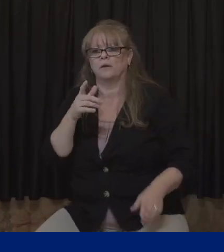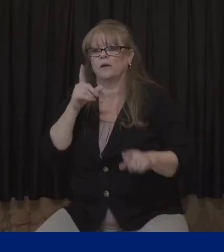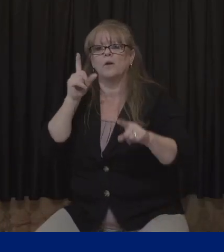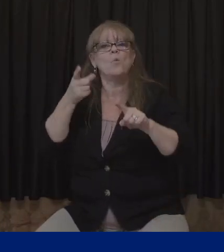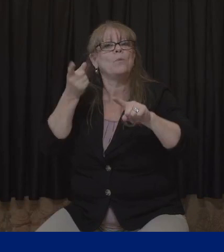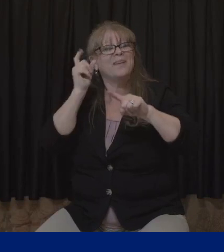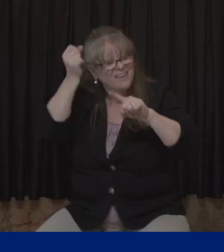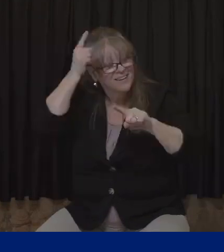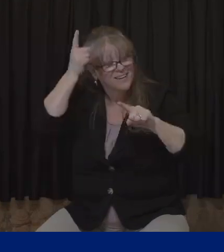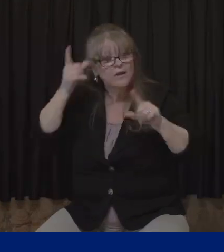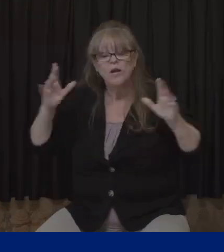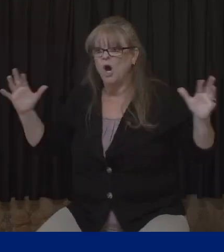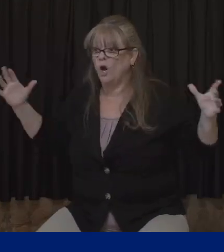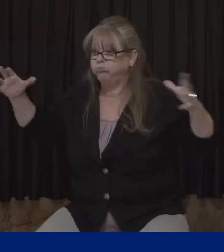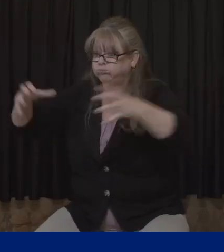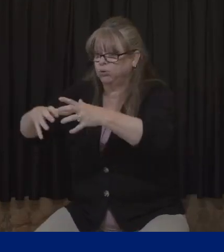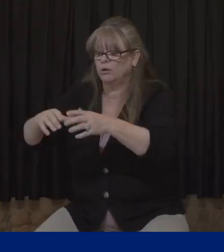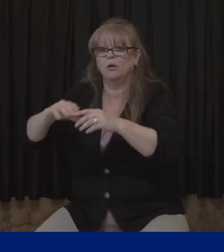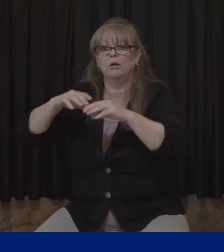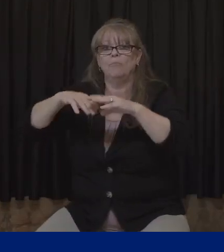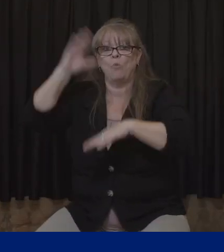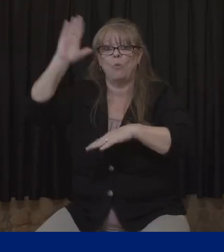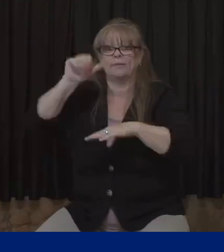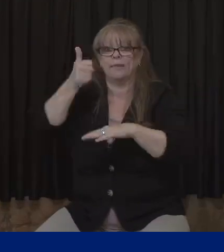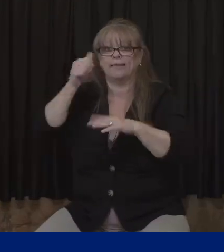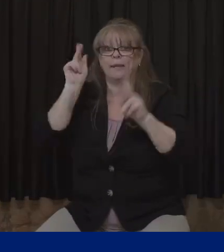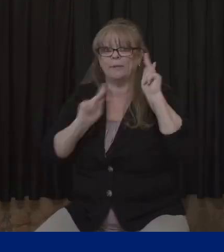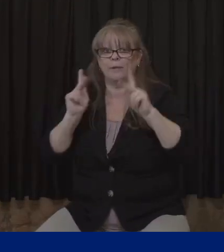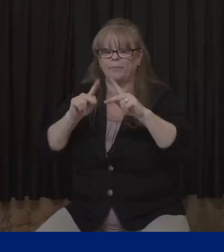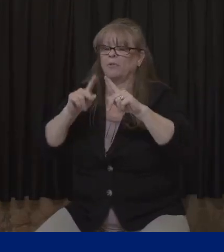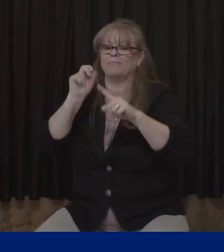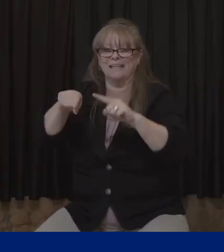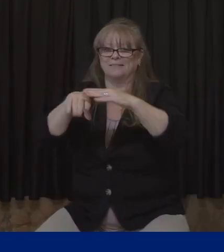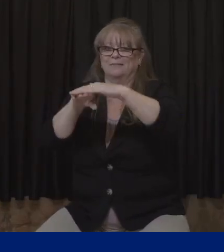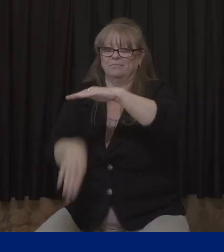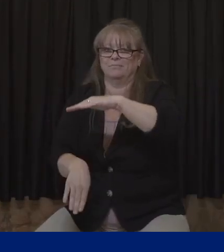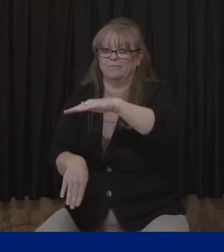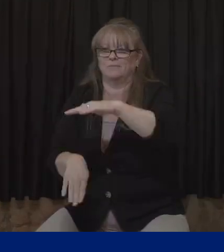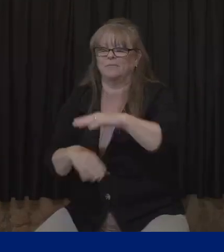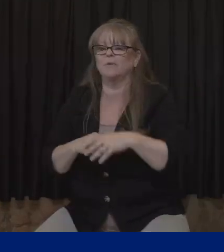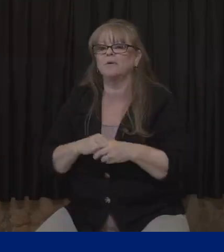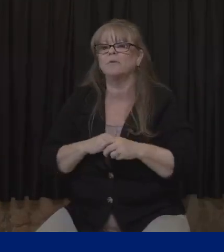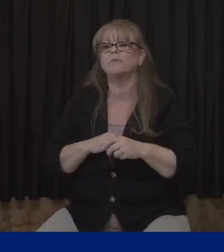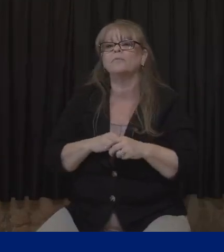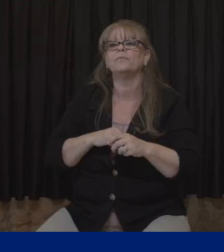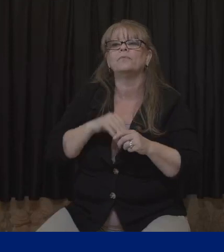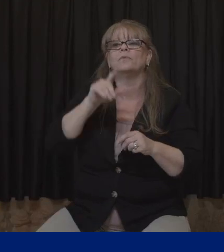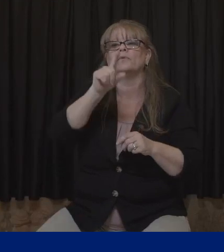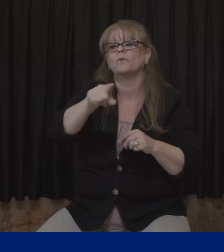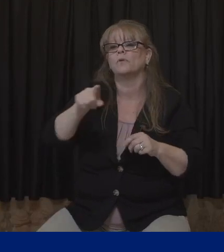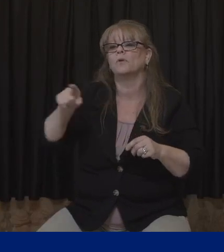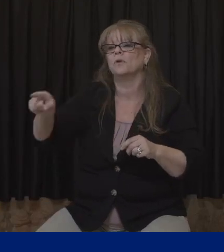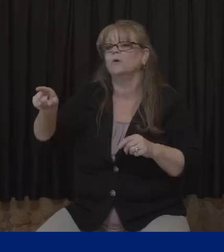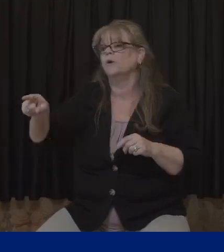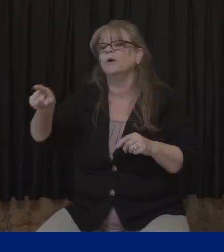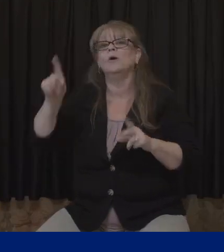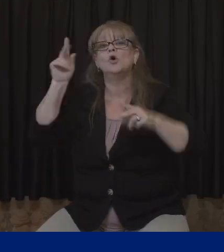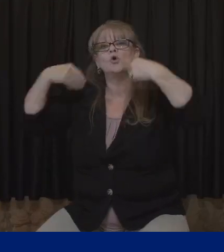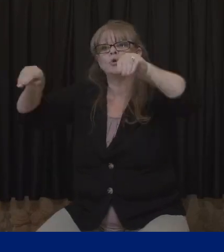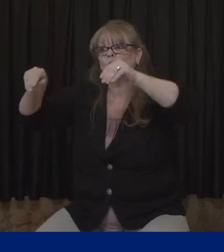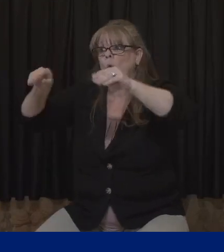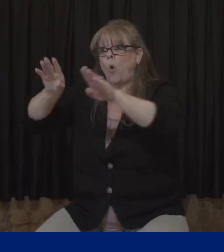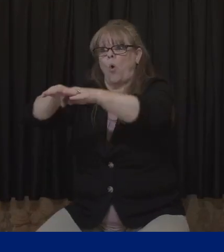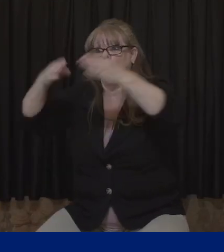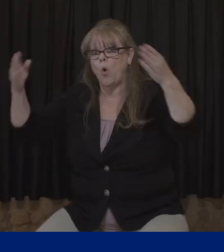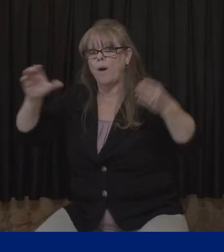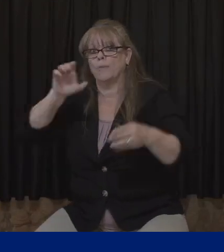open first for curbside delivery today. May 1st, they can open the doors to the public with some of the similar protections to those critical retail businesses that have been open